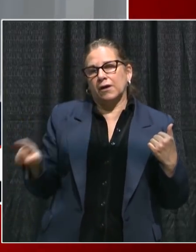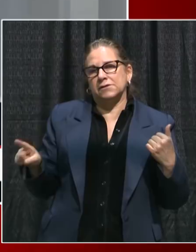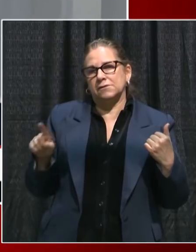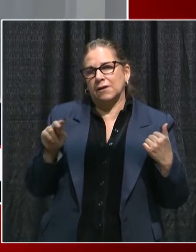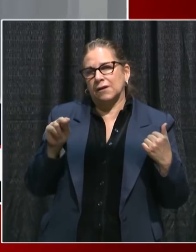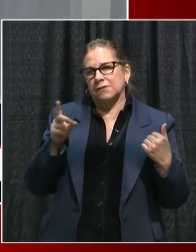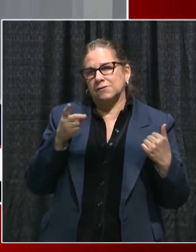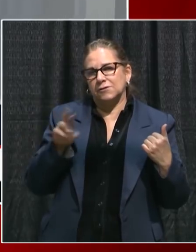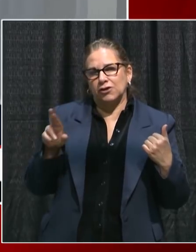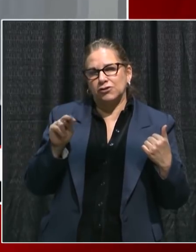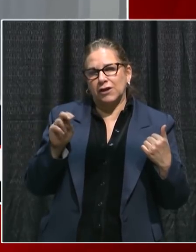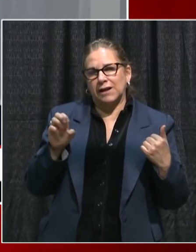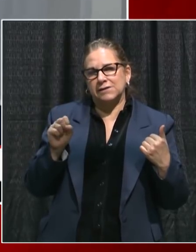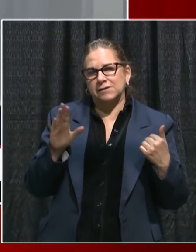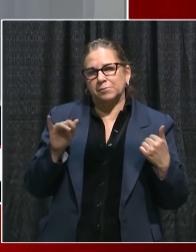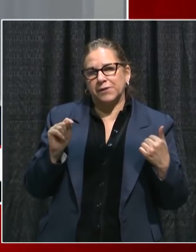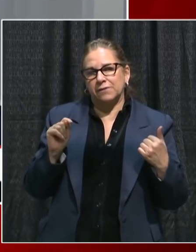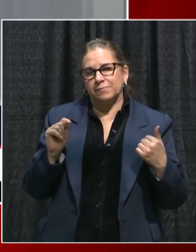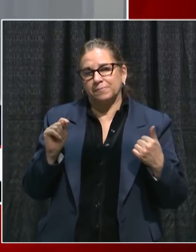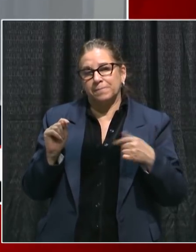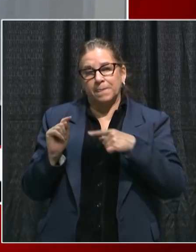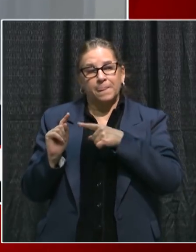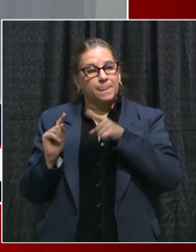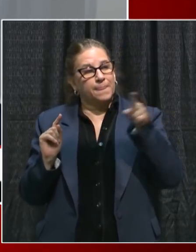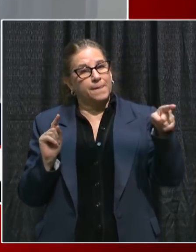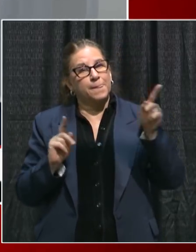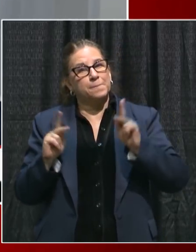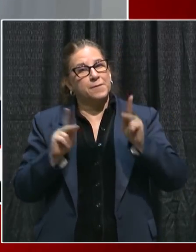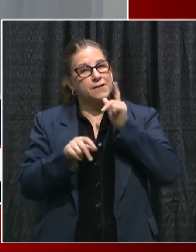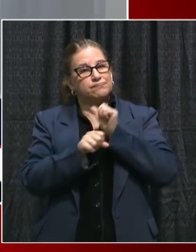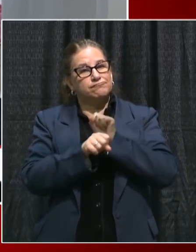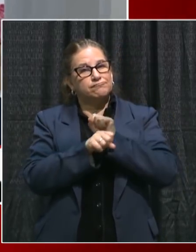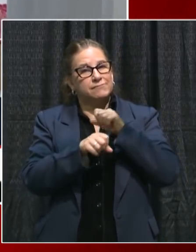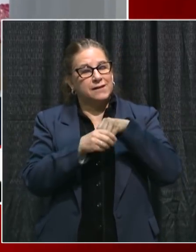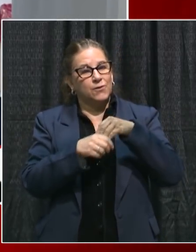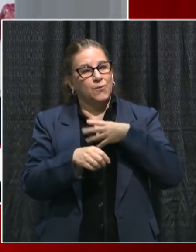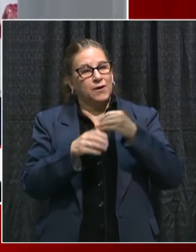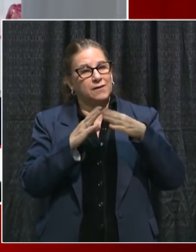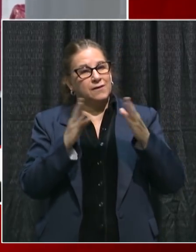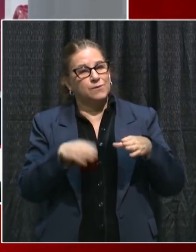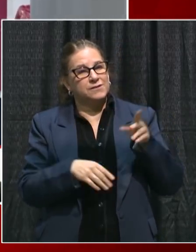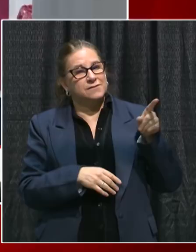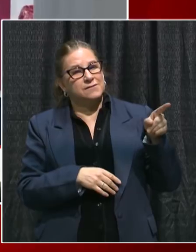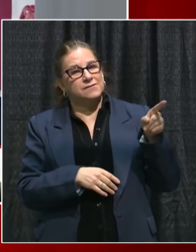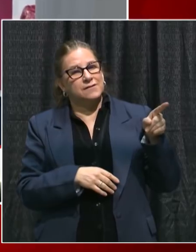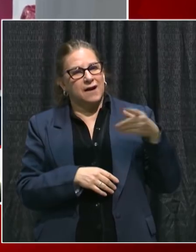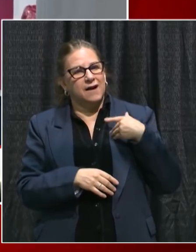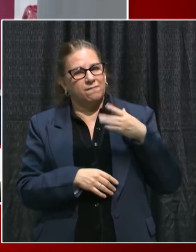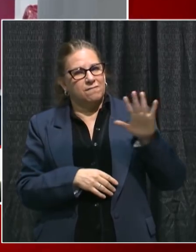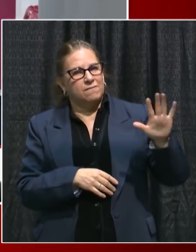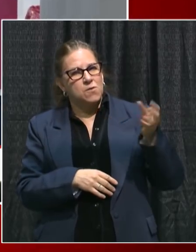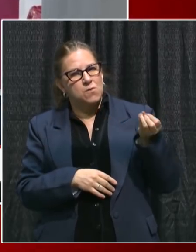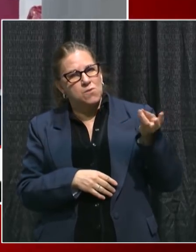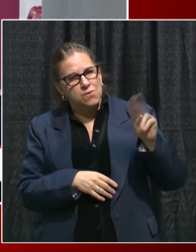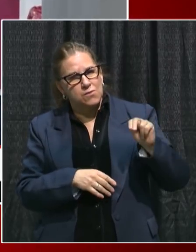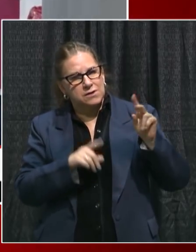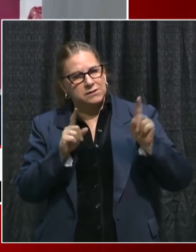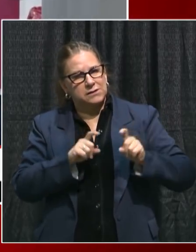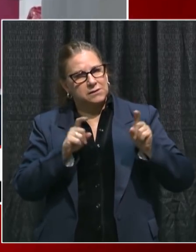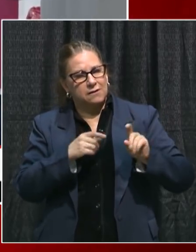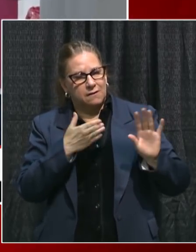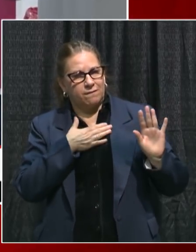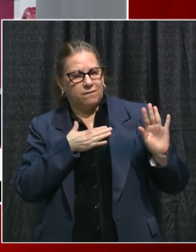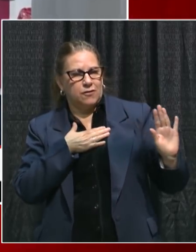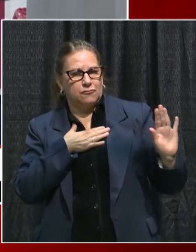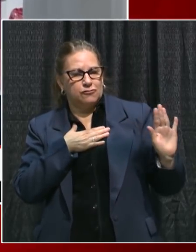White House, I think they're doing their own testing, and so those tests would not come to our public health